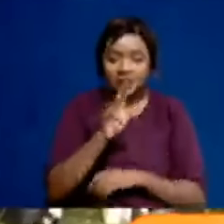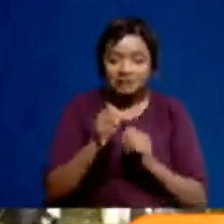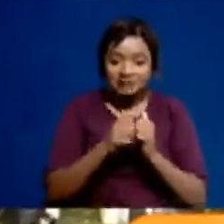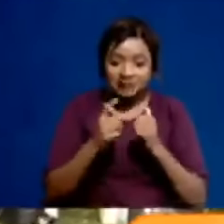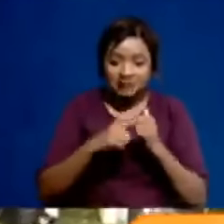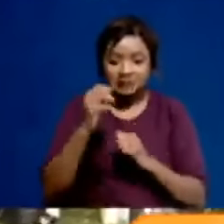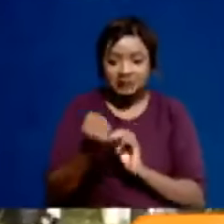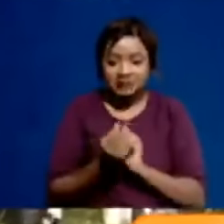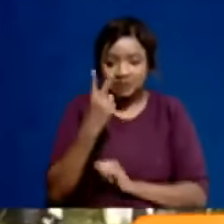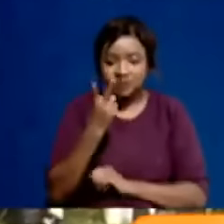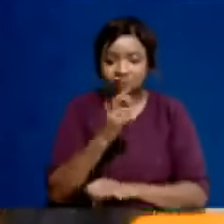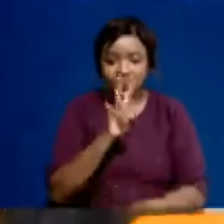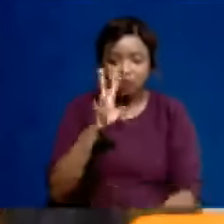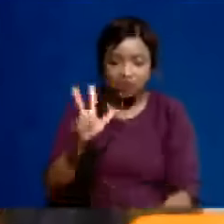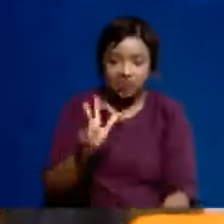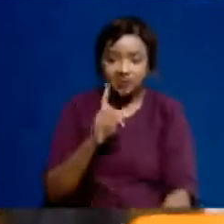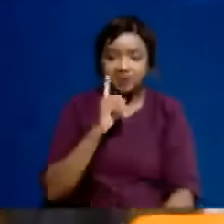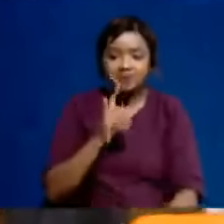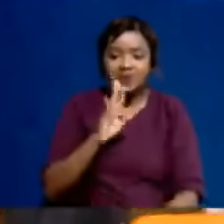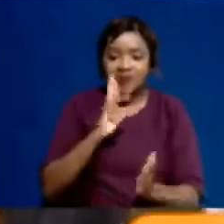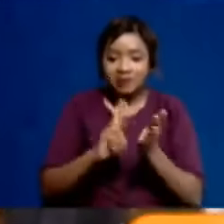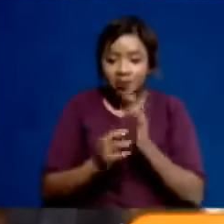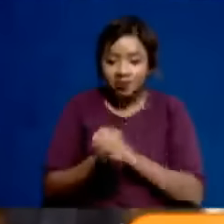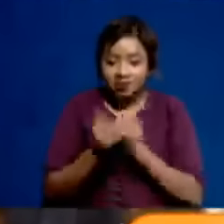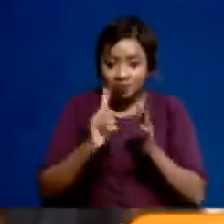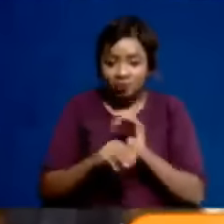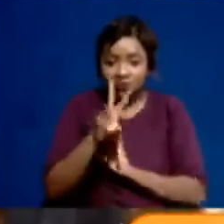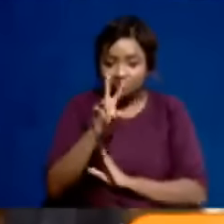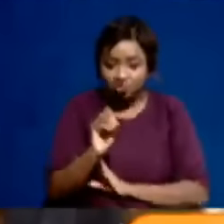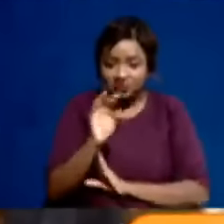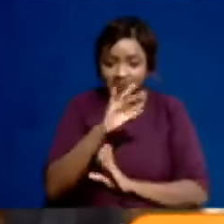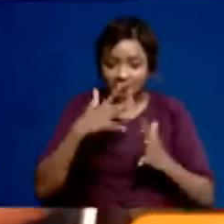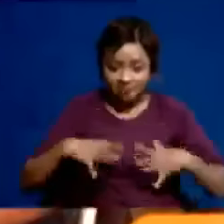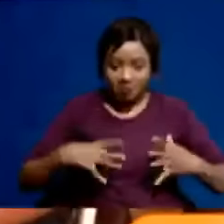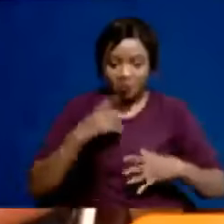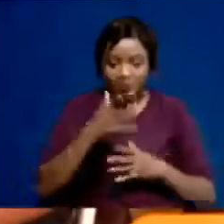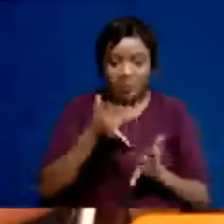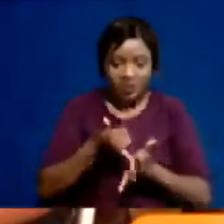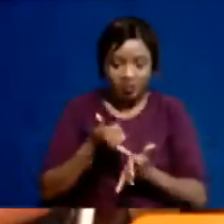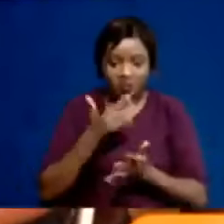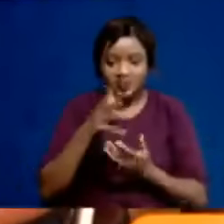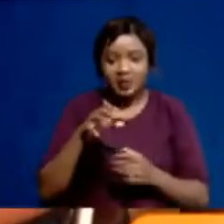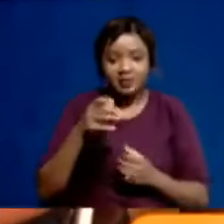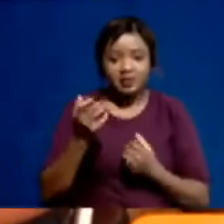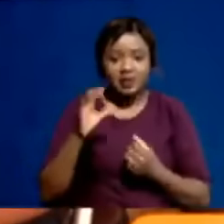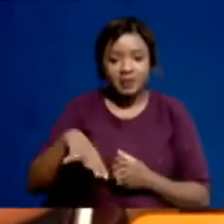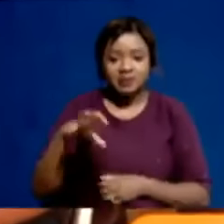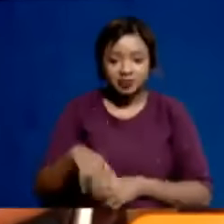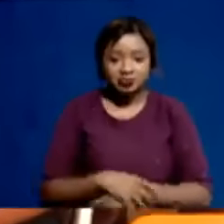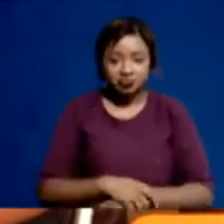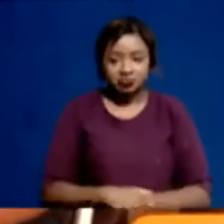2023 at the Kikima-Machakos Road. Reports indicate that around 20 people were on board the ill-fated 14-seater